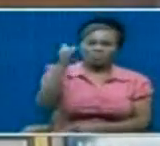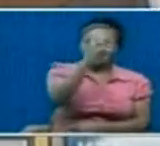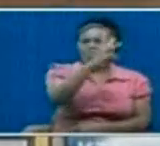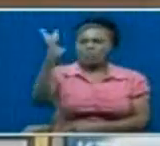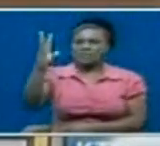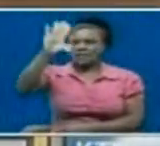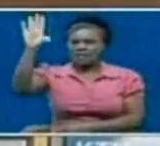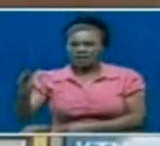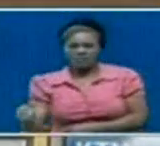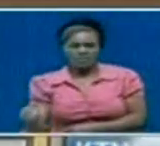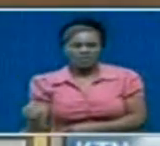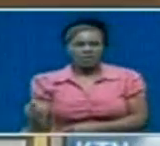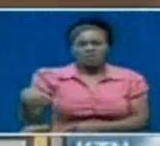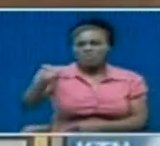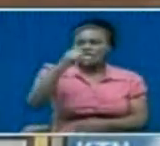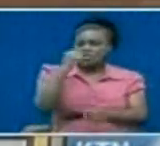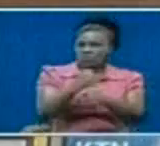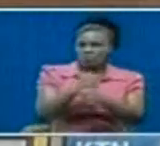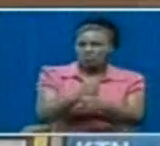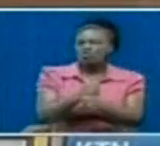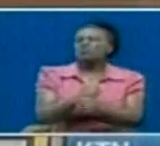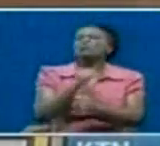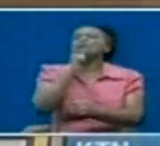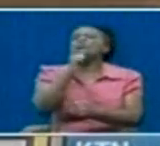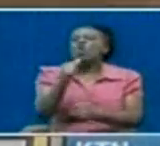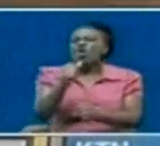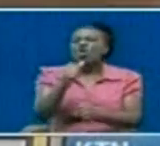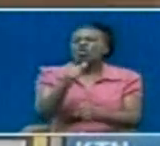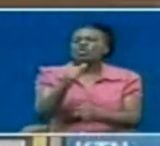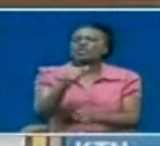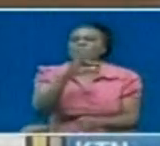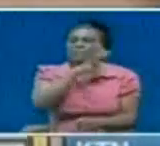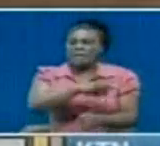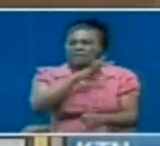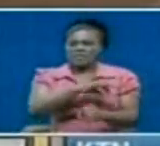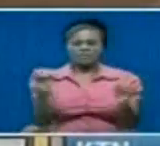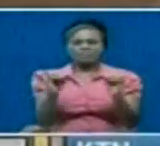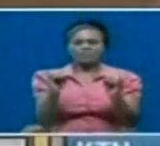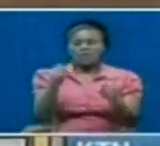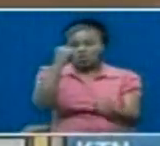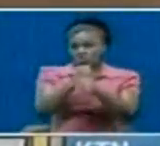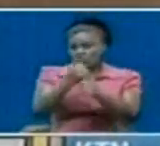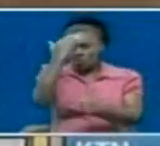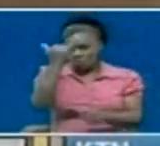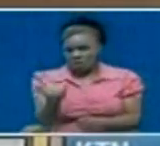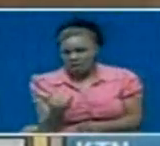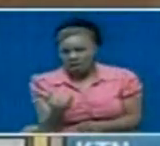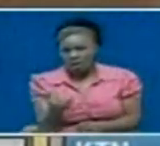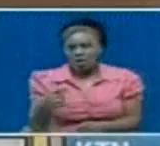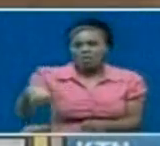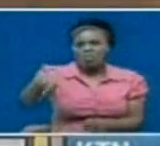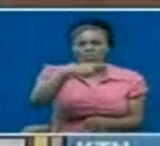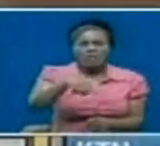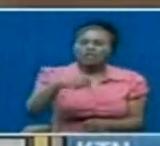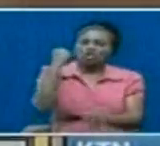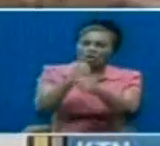countries. We're not doing whatever we're doing because of following money. We're doing what we're doing because it's our duty,